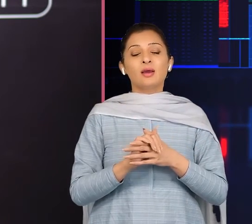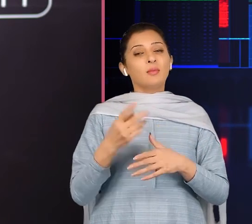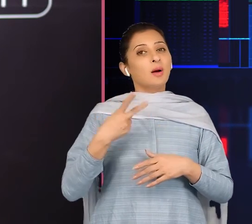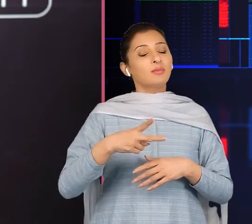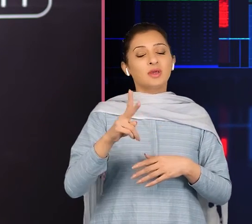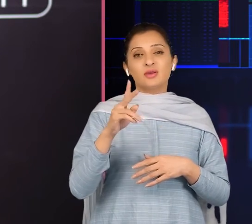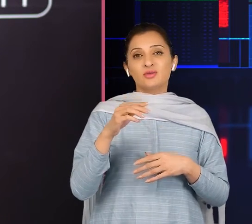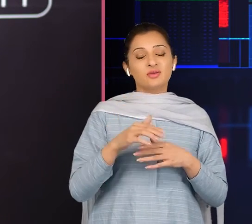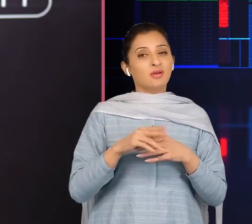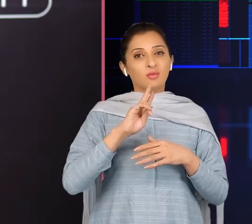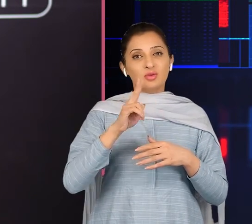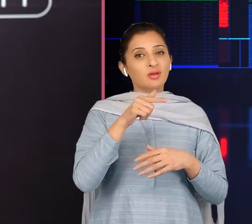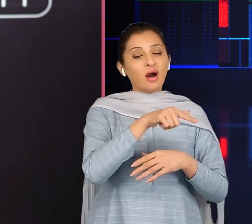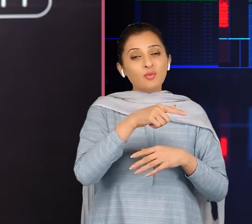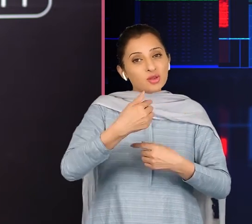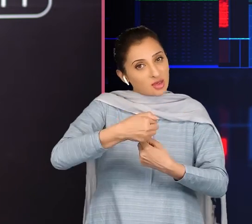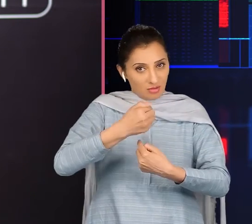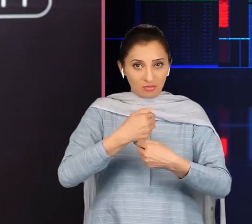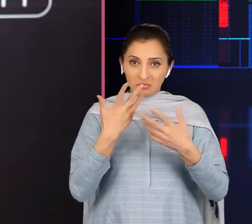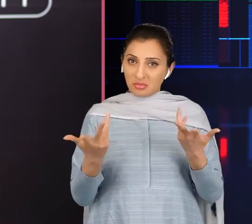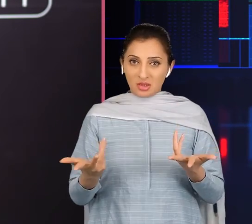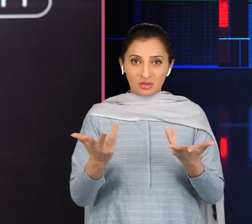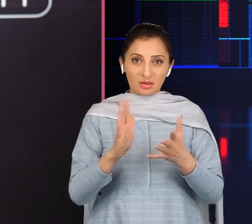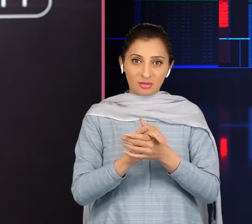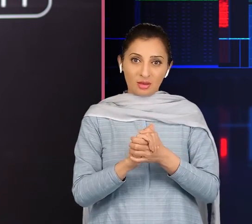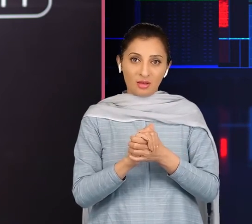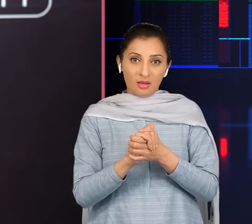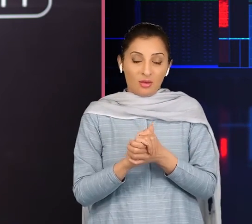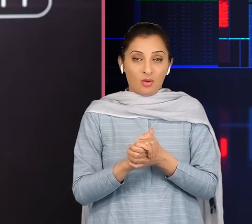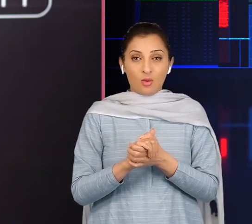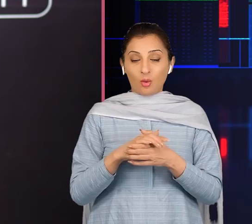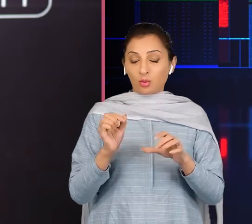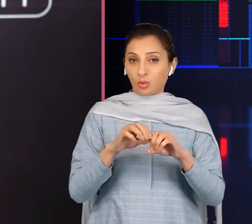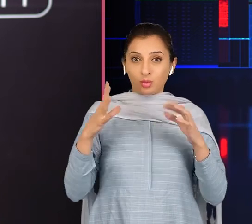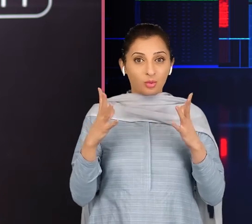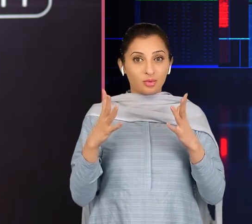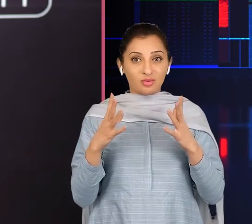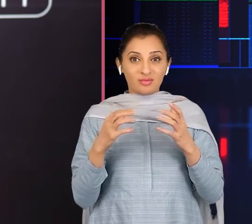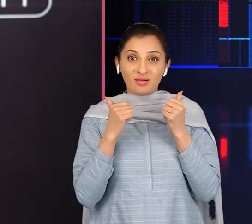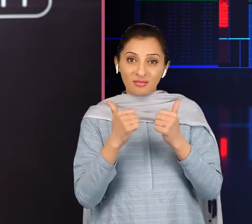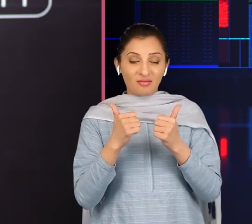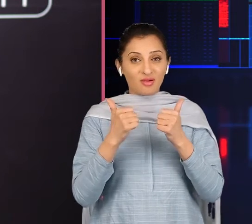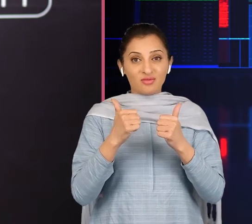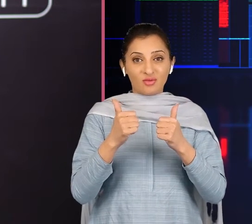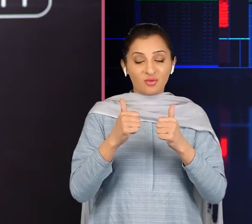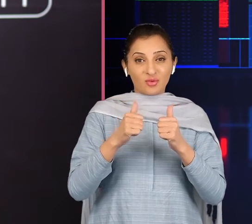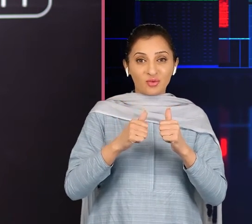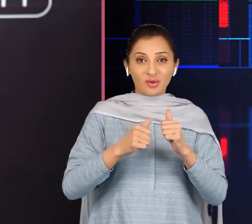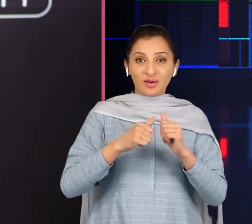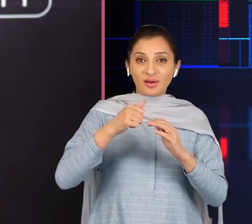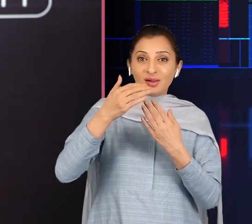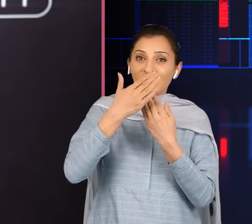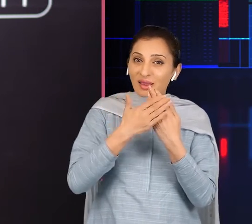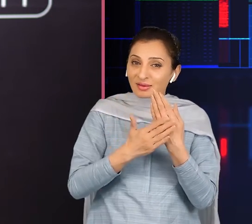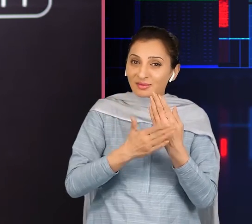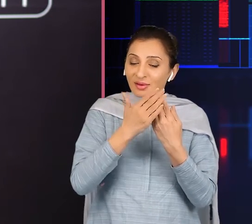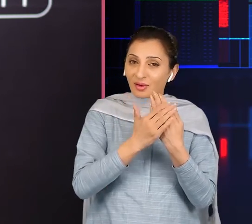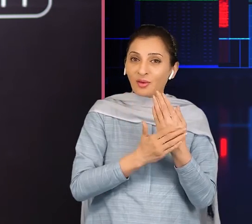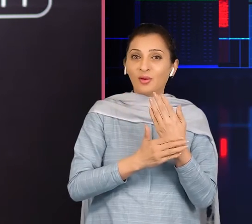And we always say this, that there's so much we could learn from them. There are incredible acts of compassion, and there are